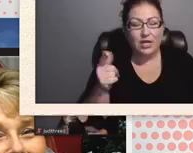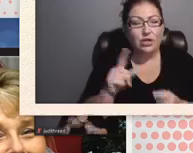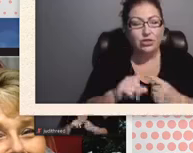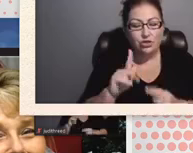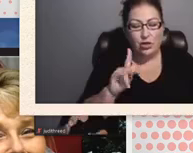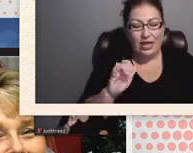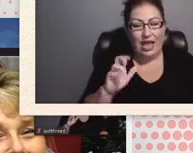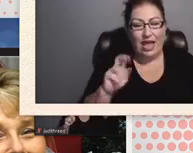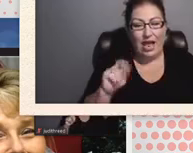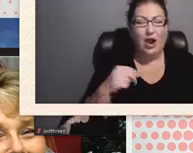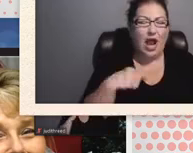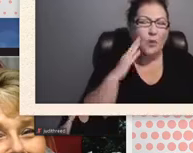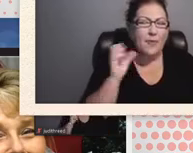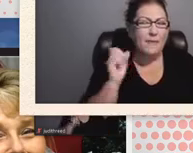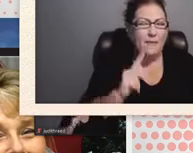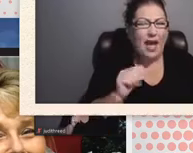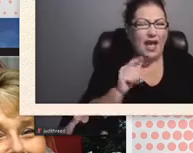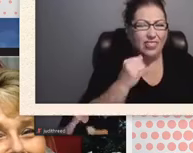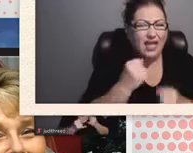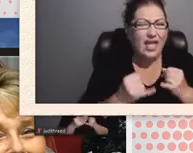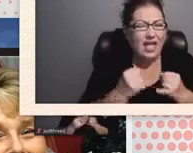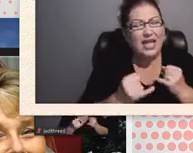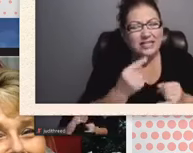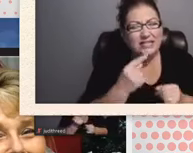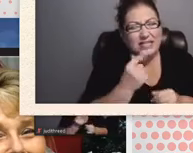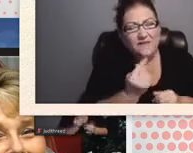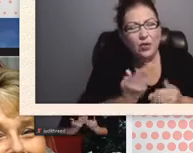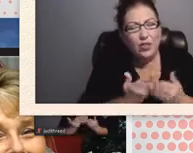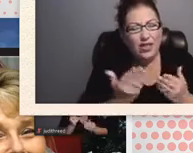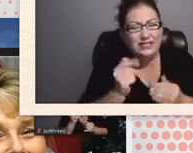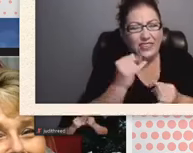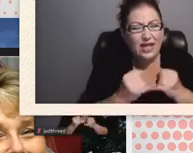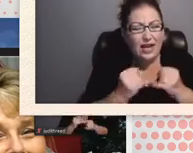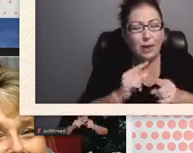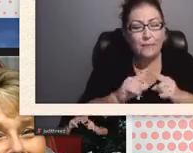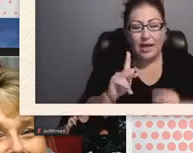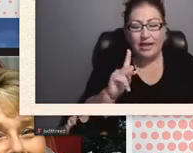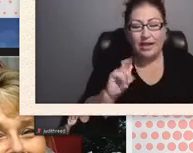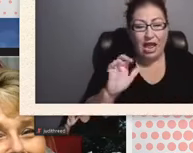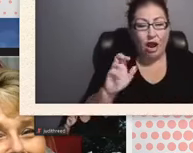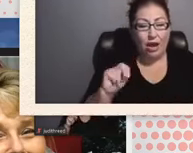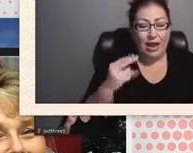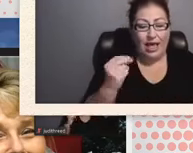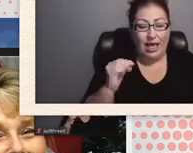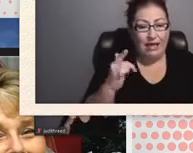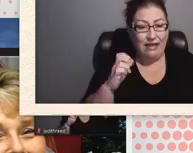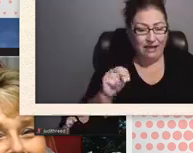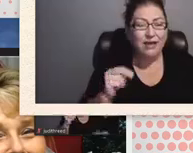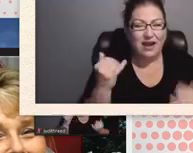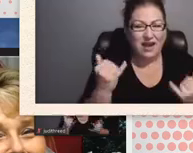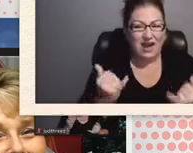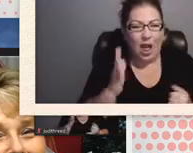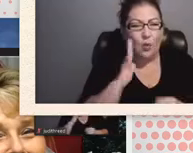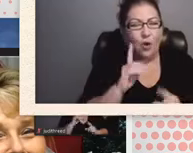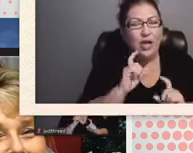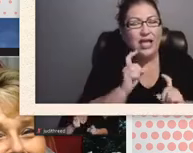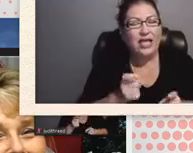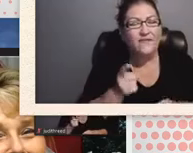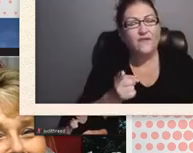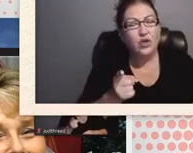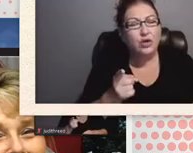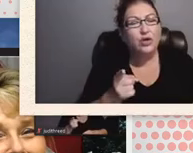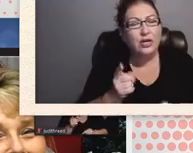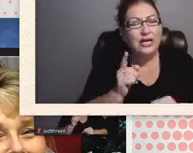back at the end to have a, say a few things at the end, but Karen Hagen is going to now give you a status update